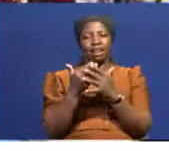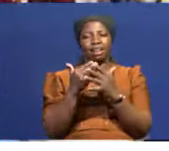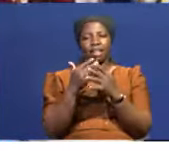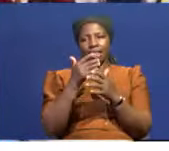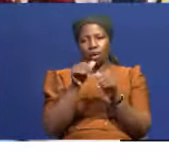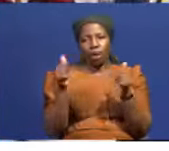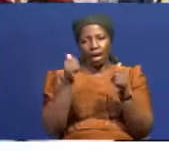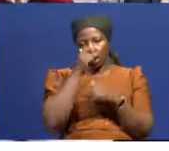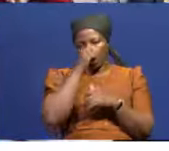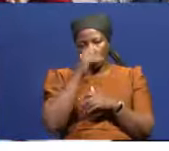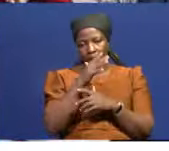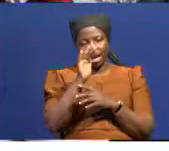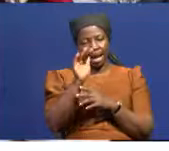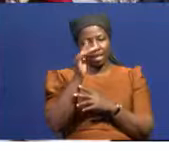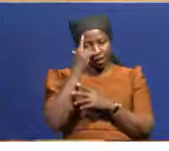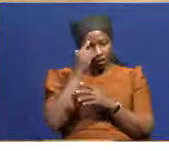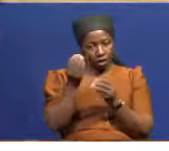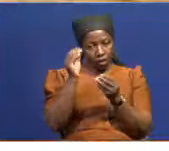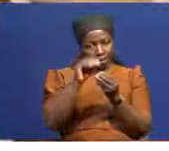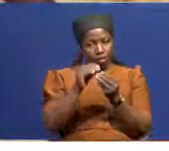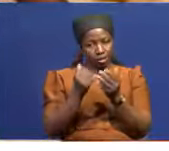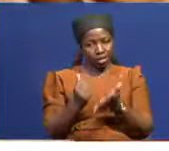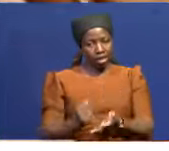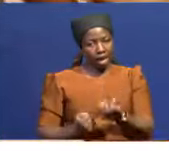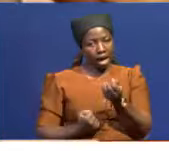help them rebuild their lives.